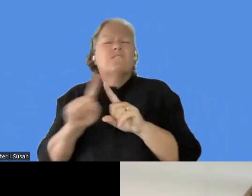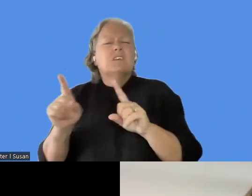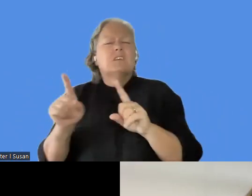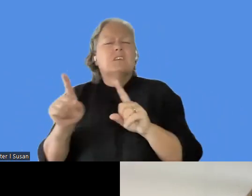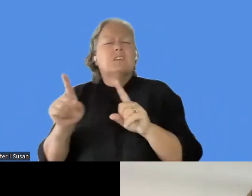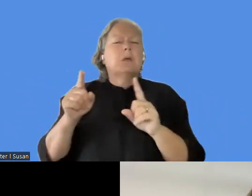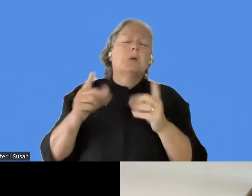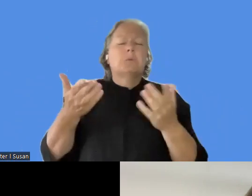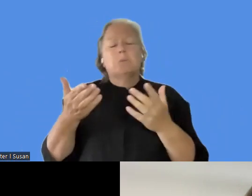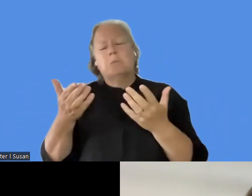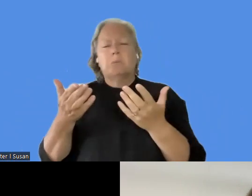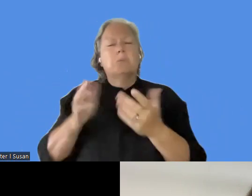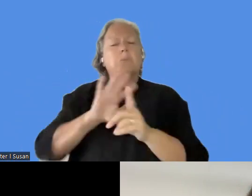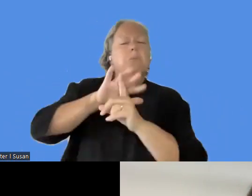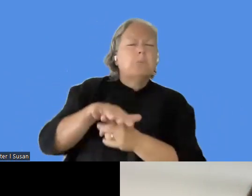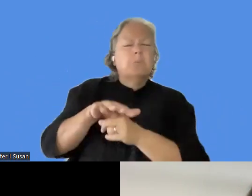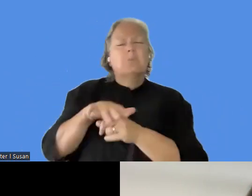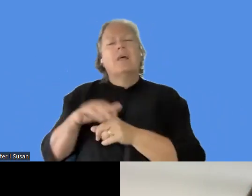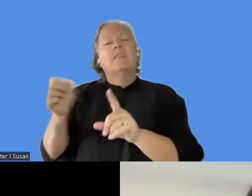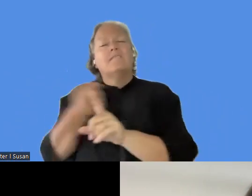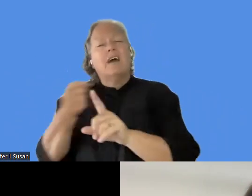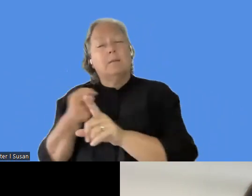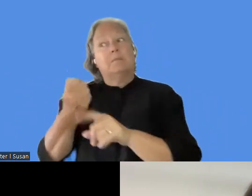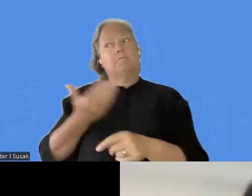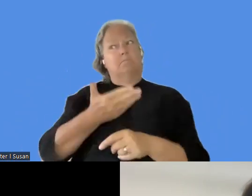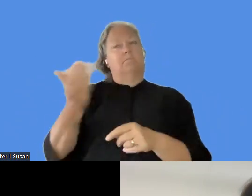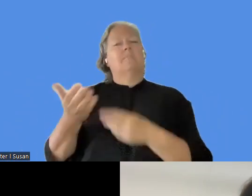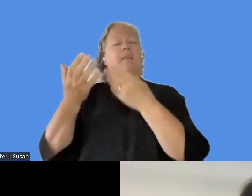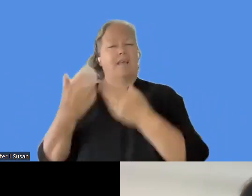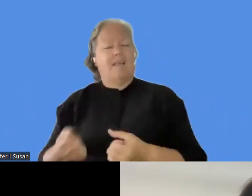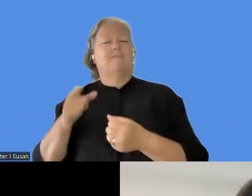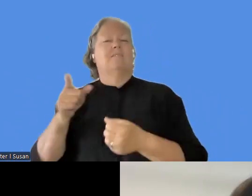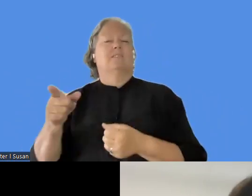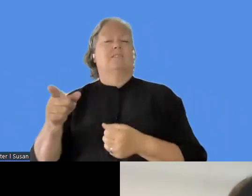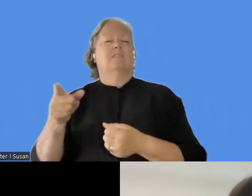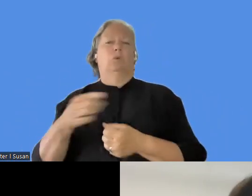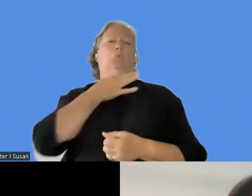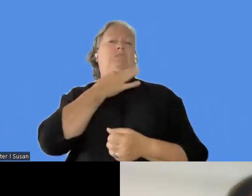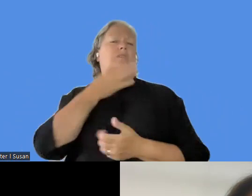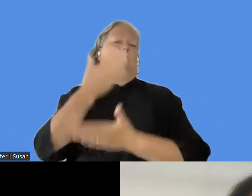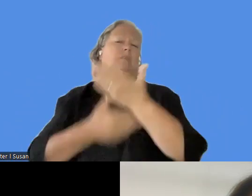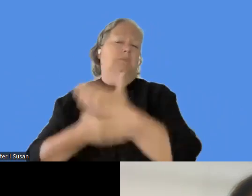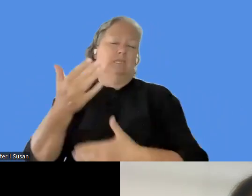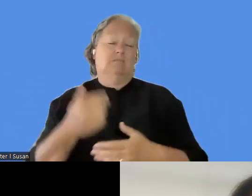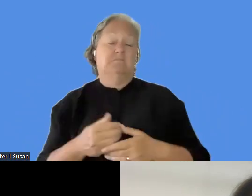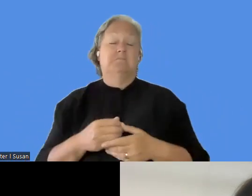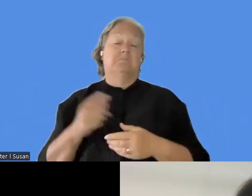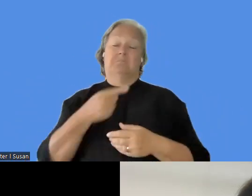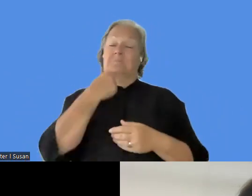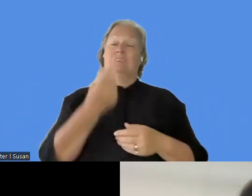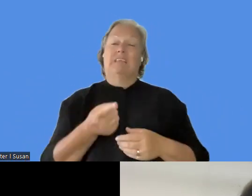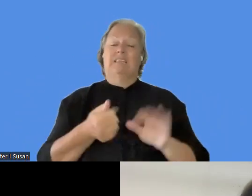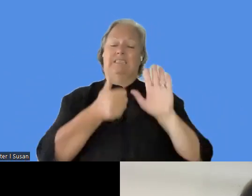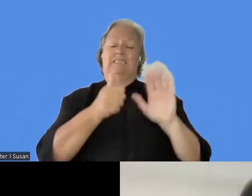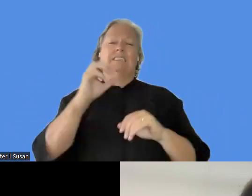disabilities face particular risks. NGO studies show that more than 60% of Syrian